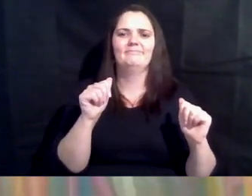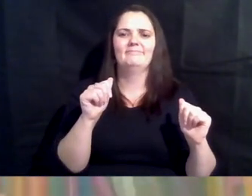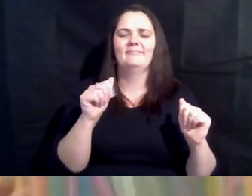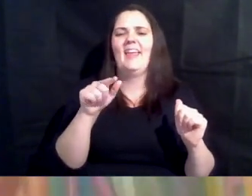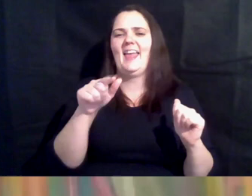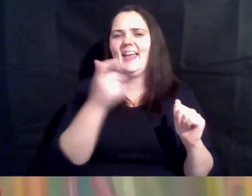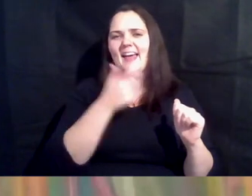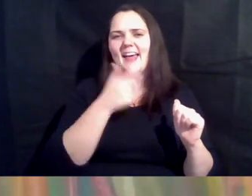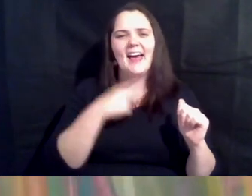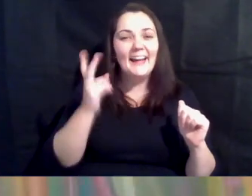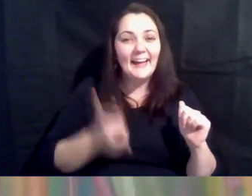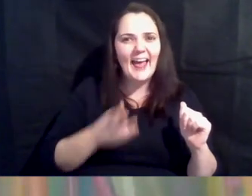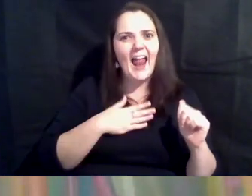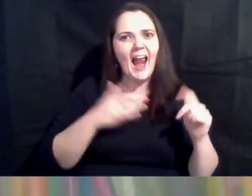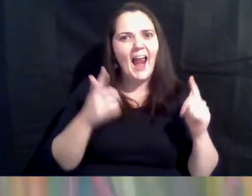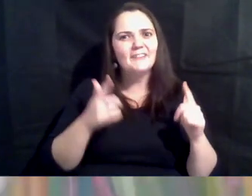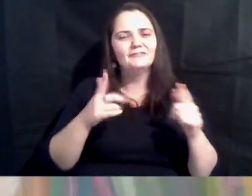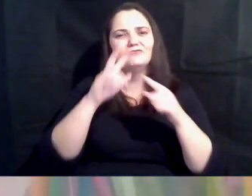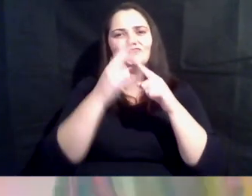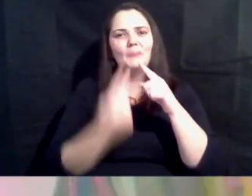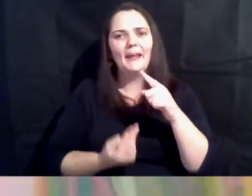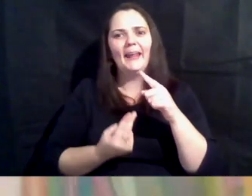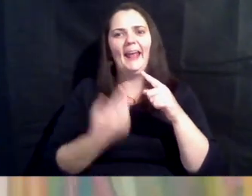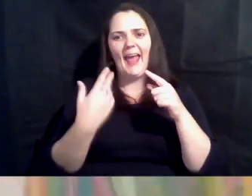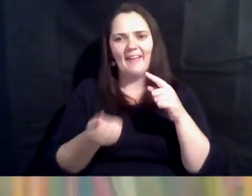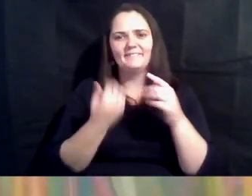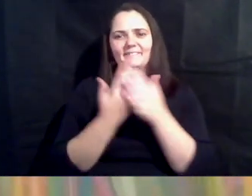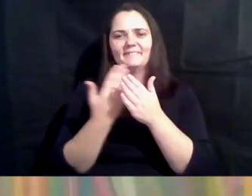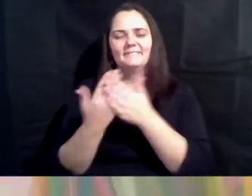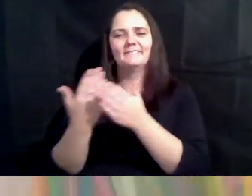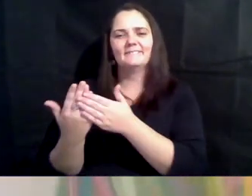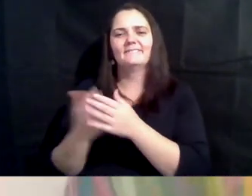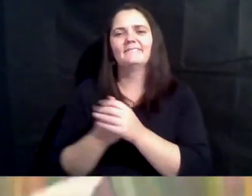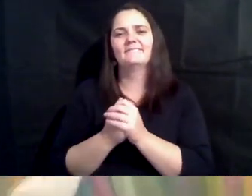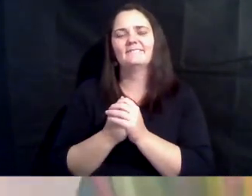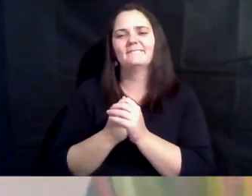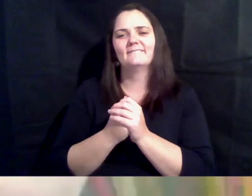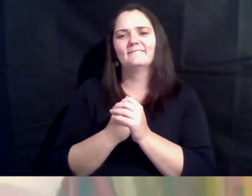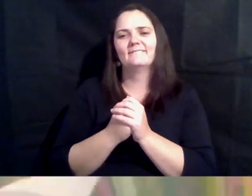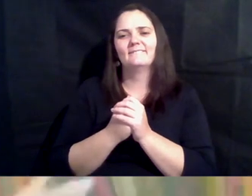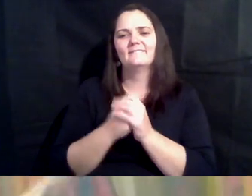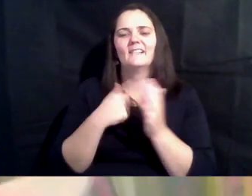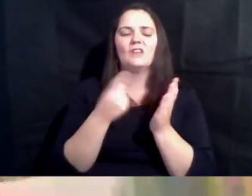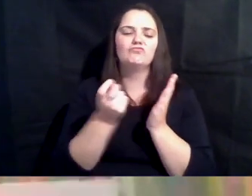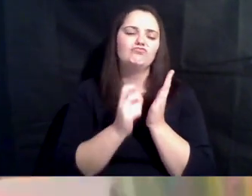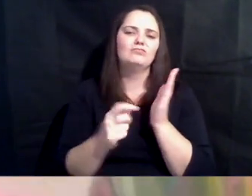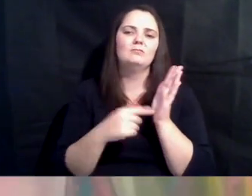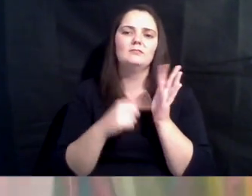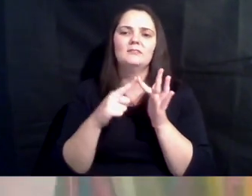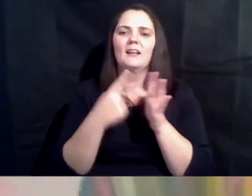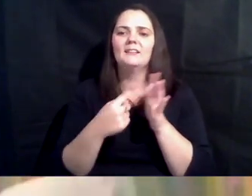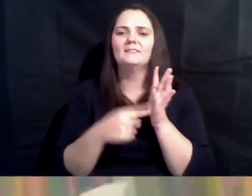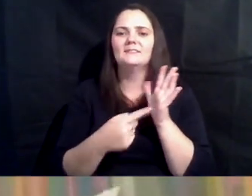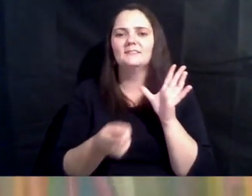I love a ribbon, don't I? A ribbon. And then you can see that I've just filled out with like textures